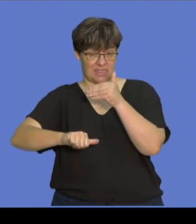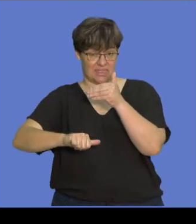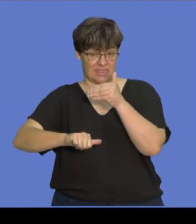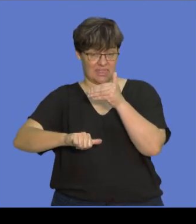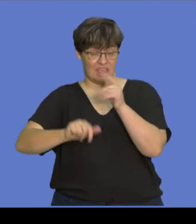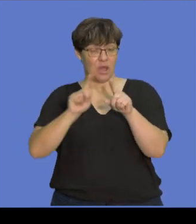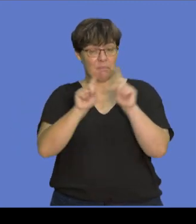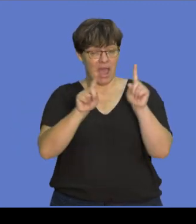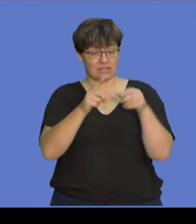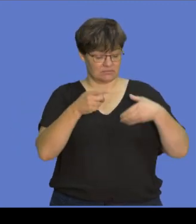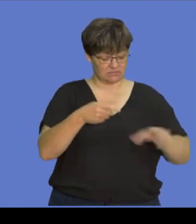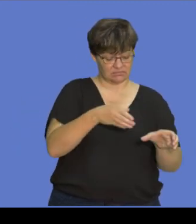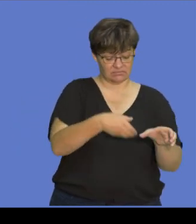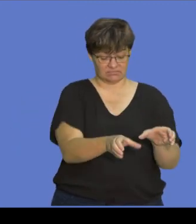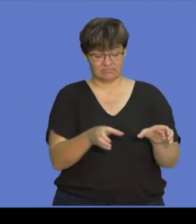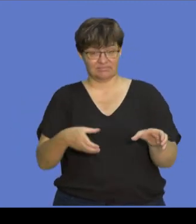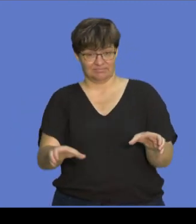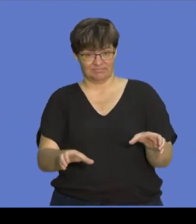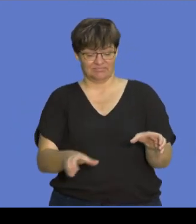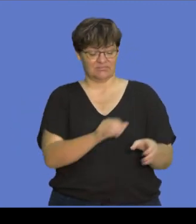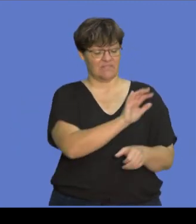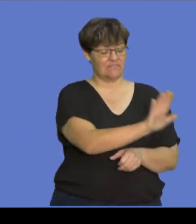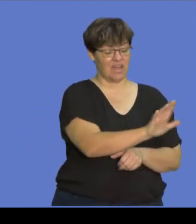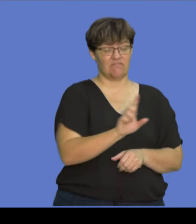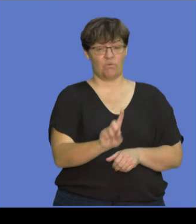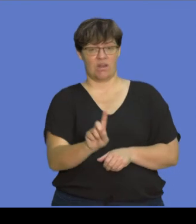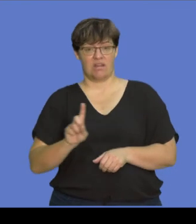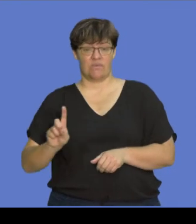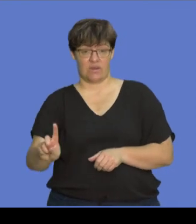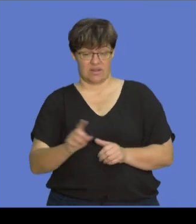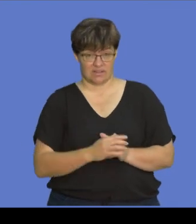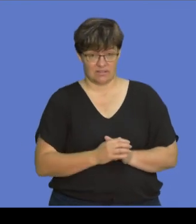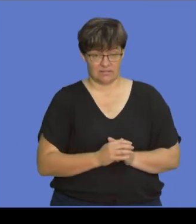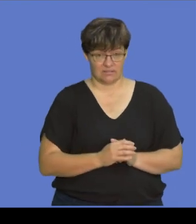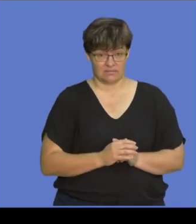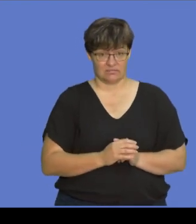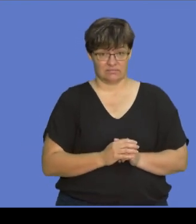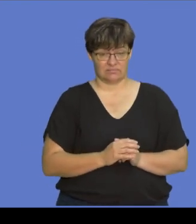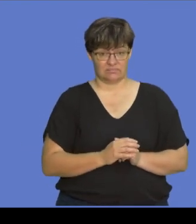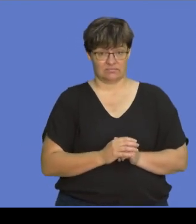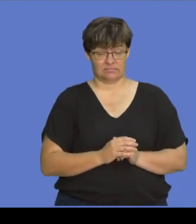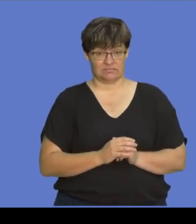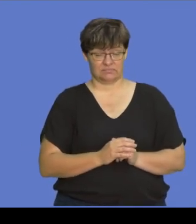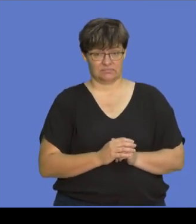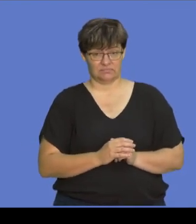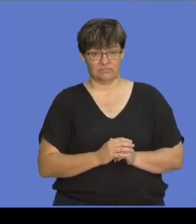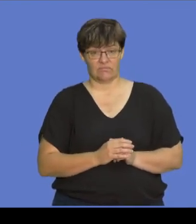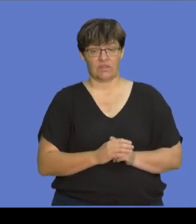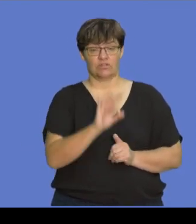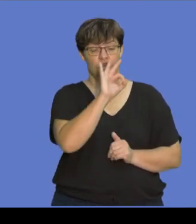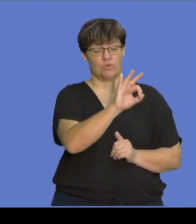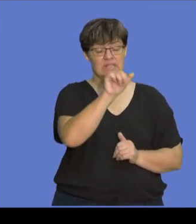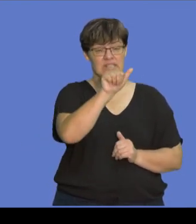had to be split up between the factory, office, and sales in the ratio 5:1:1. So it's